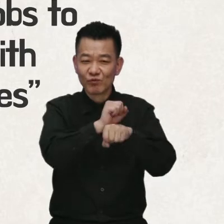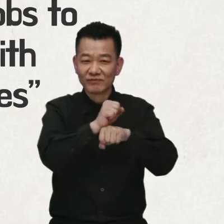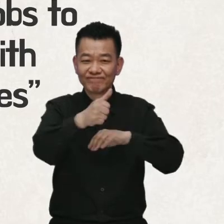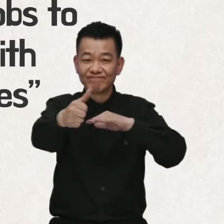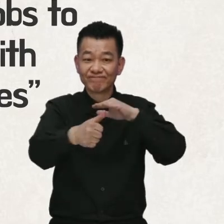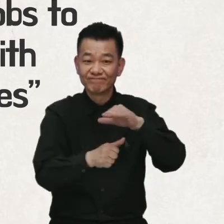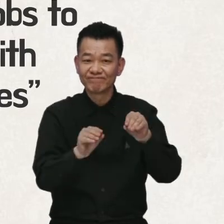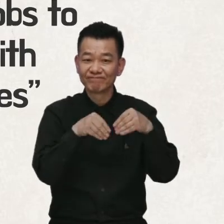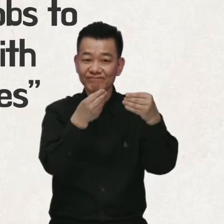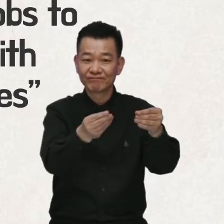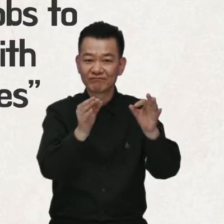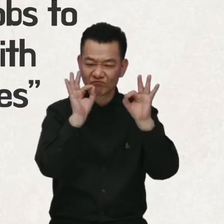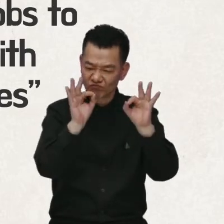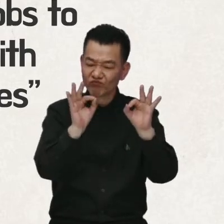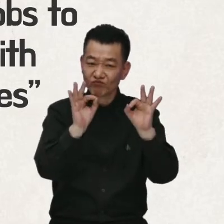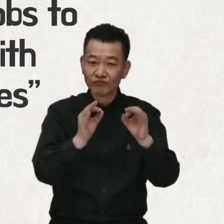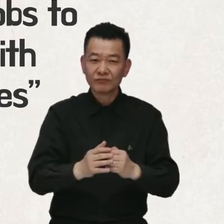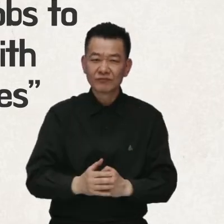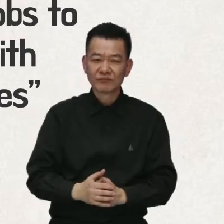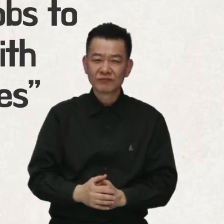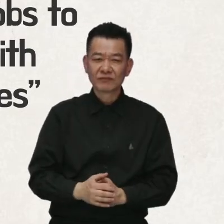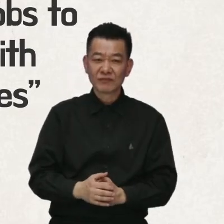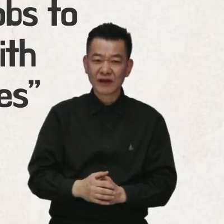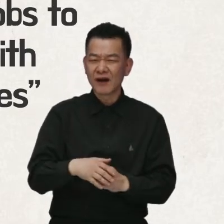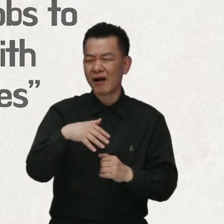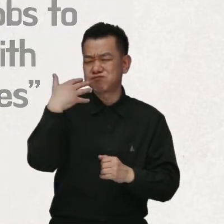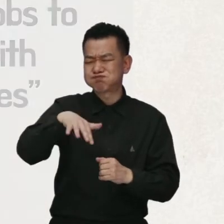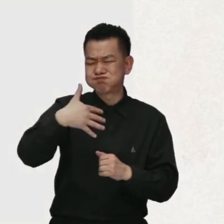disabilities. Still, there is a long way to go.